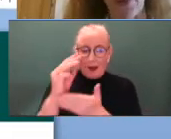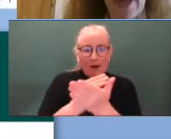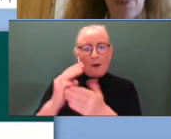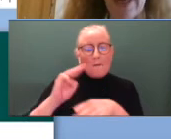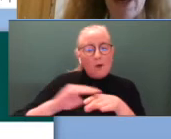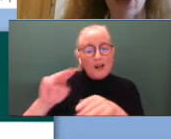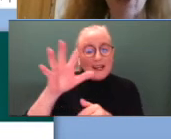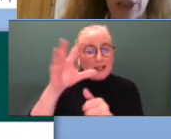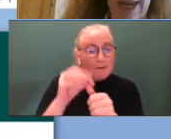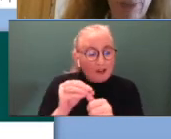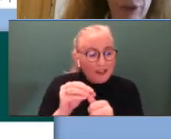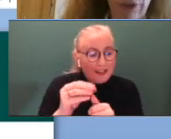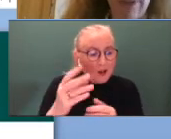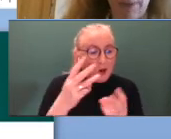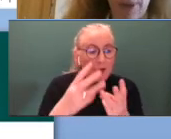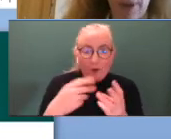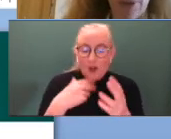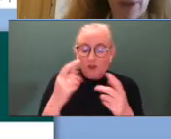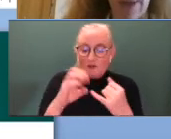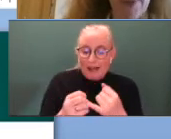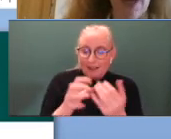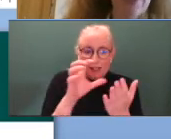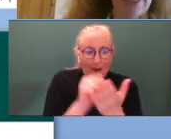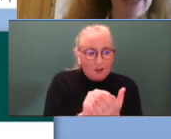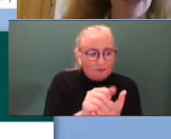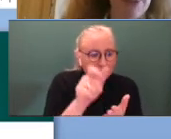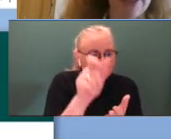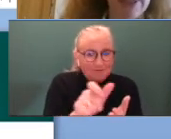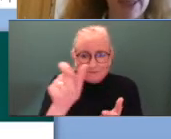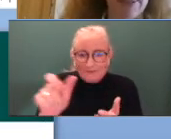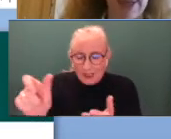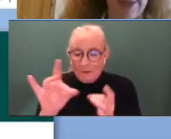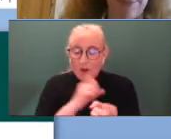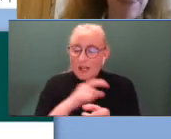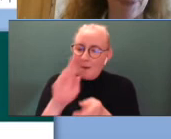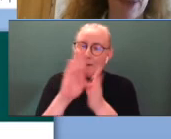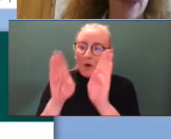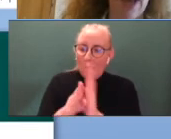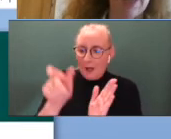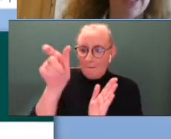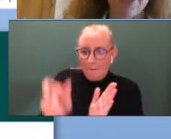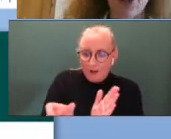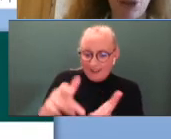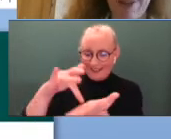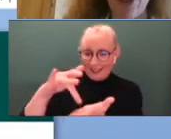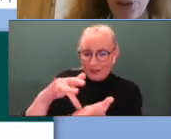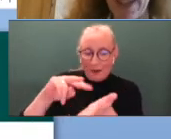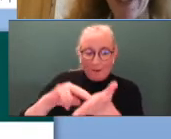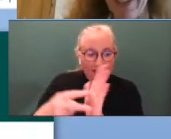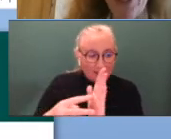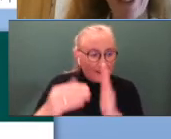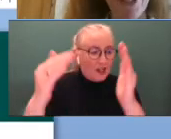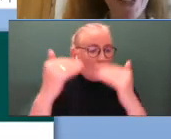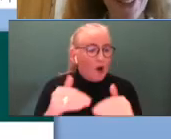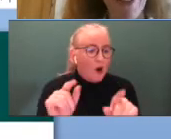particularly where we are trying to capture the voice of the person all the time and linking that to person-centered planning. Data at all levels, we can